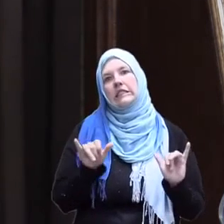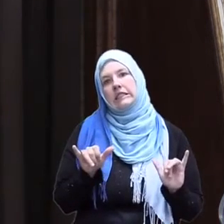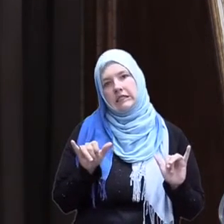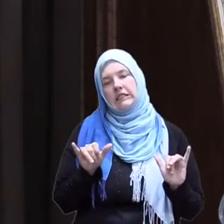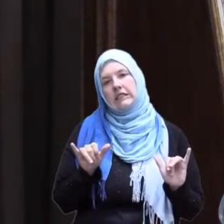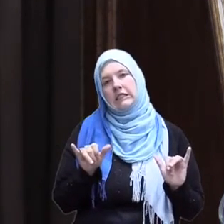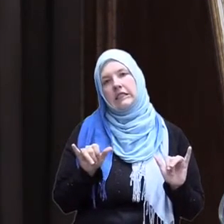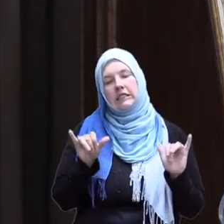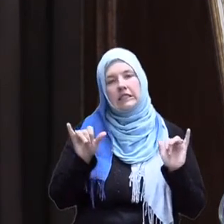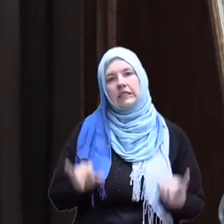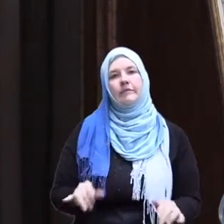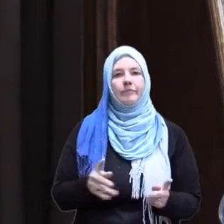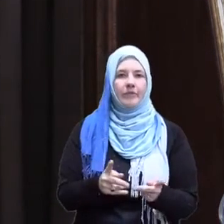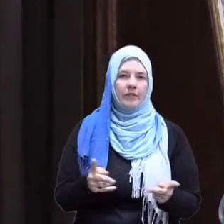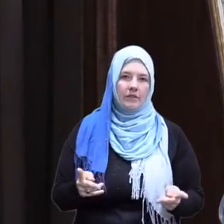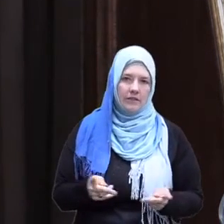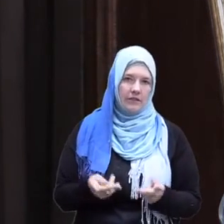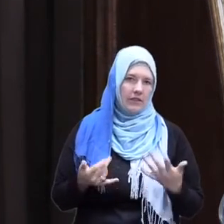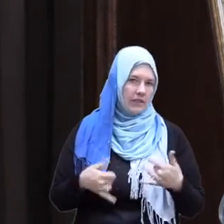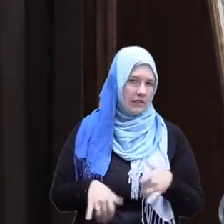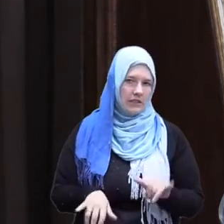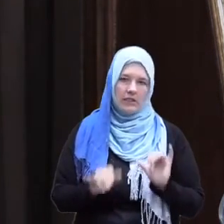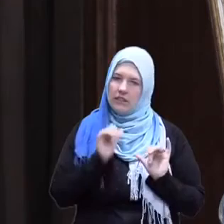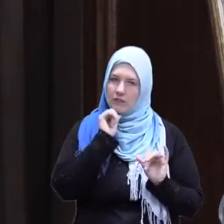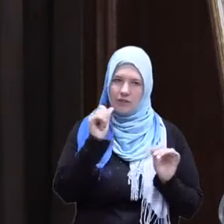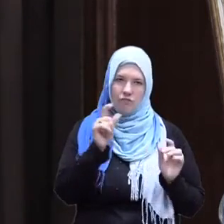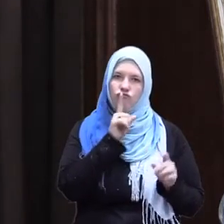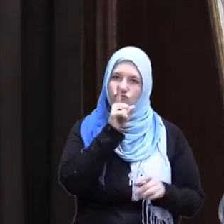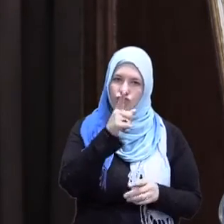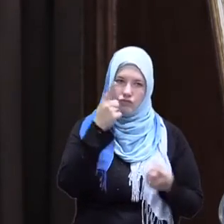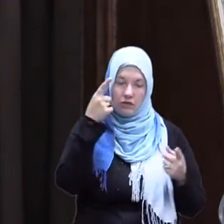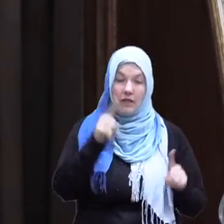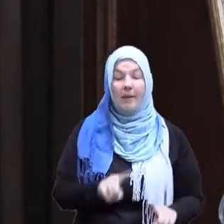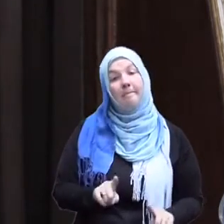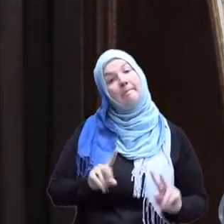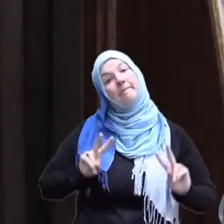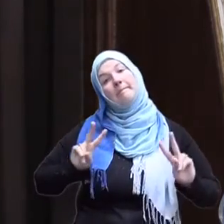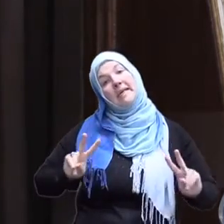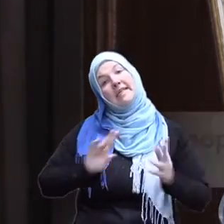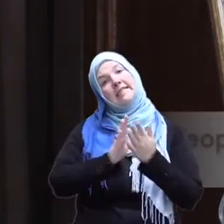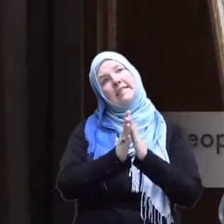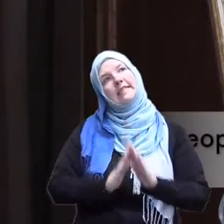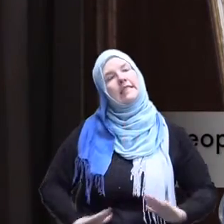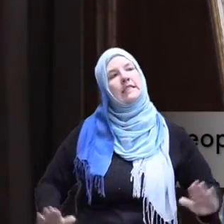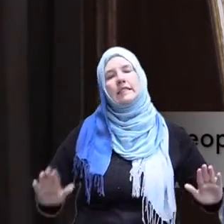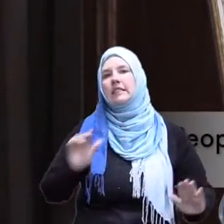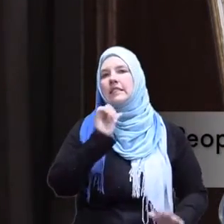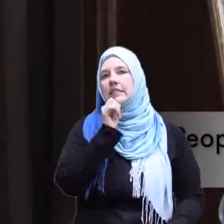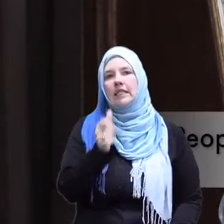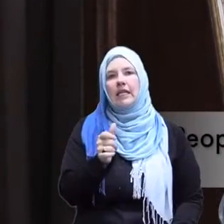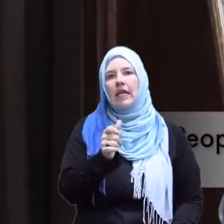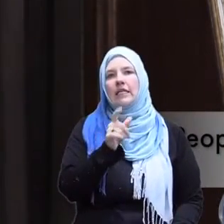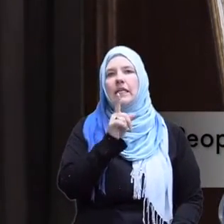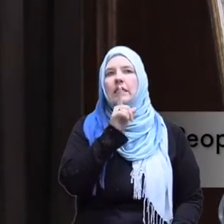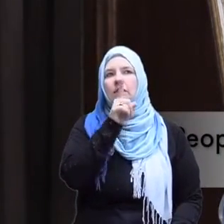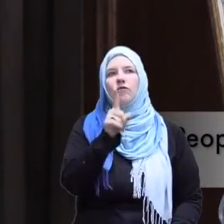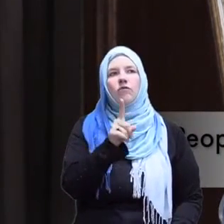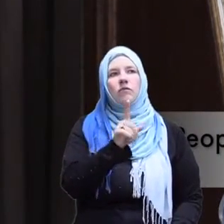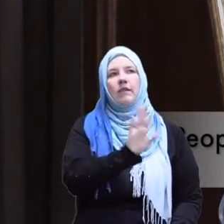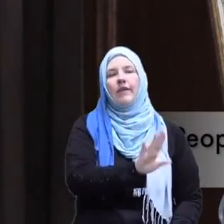and the same place. So peace is not even an